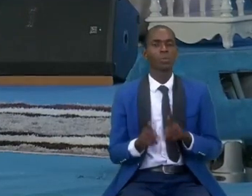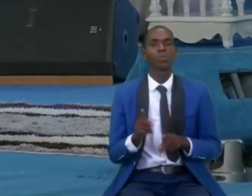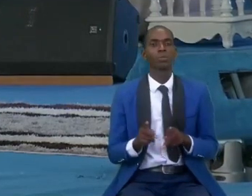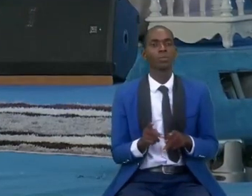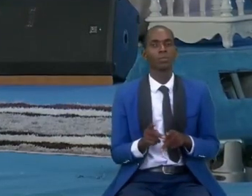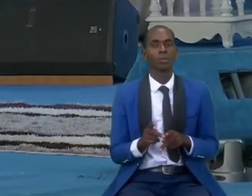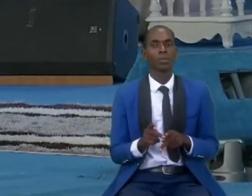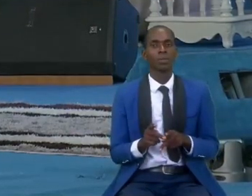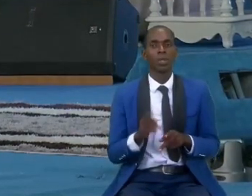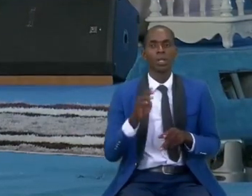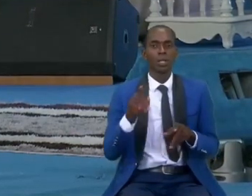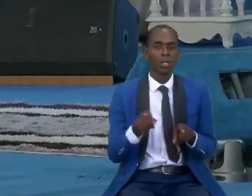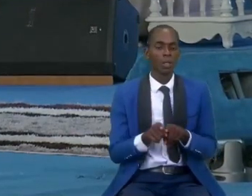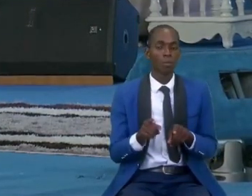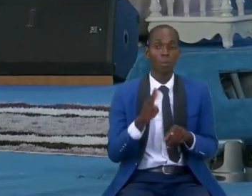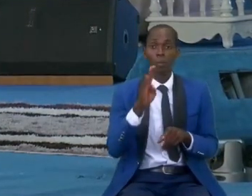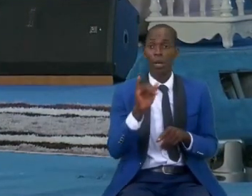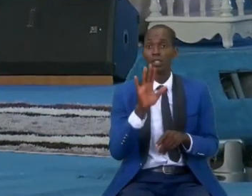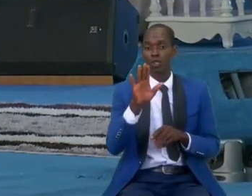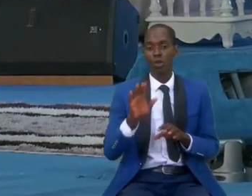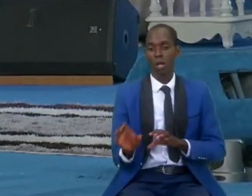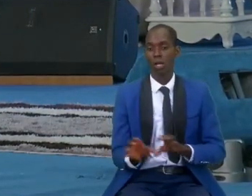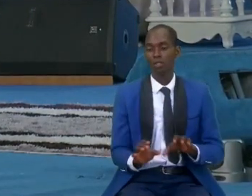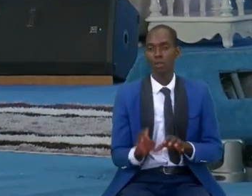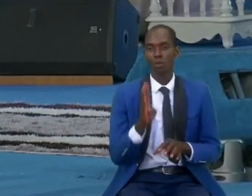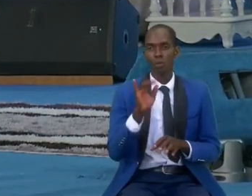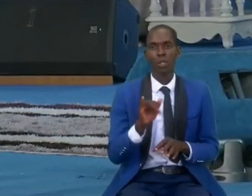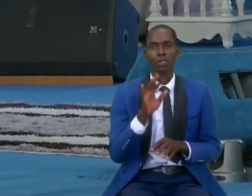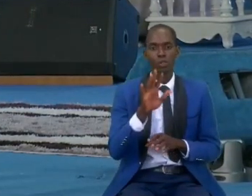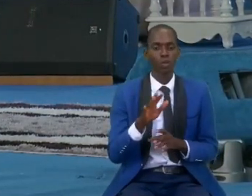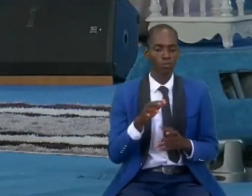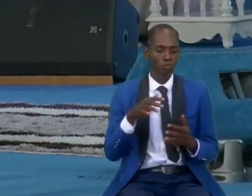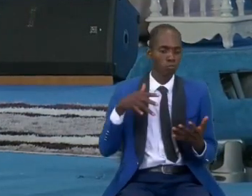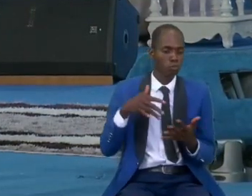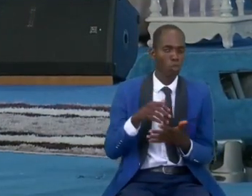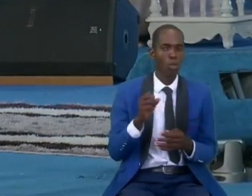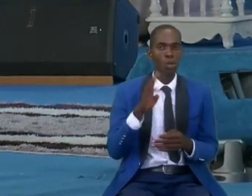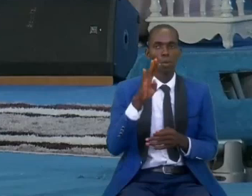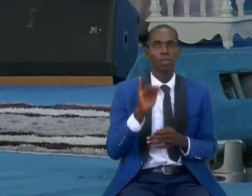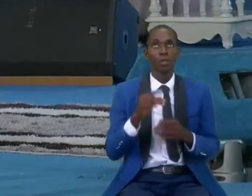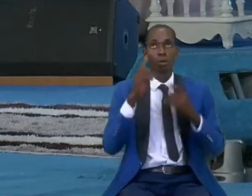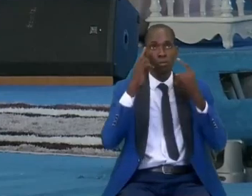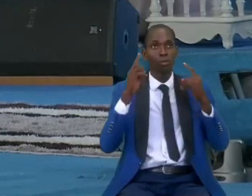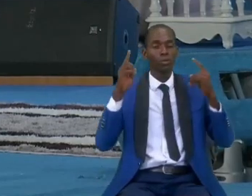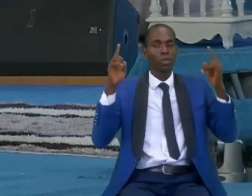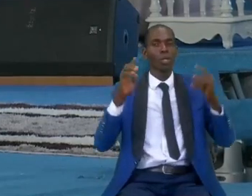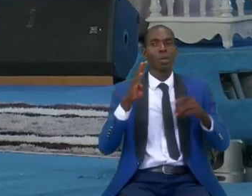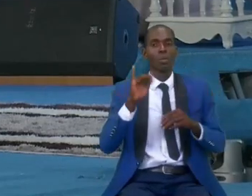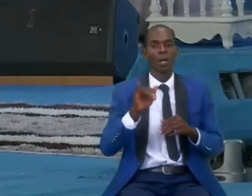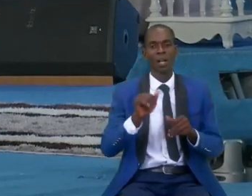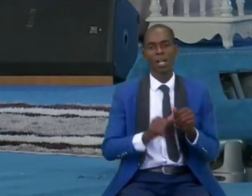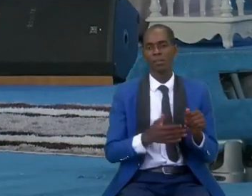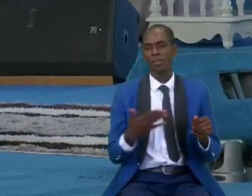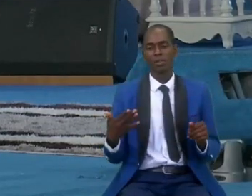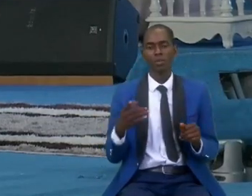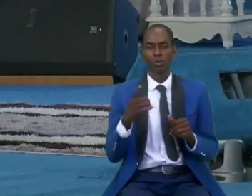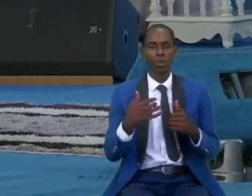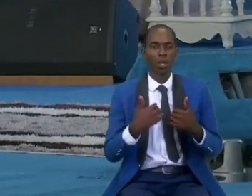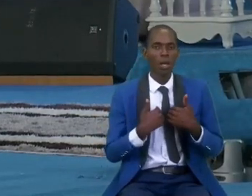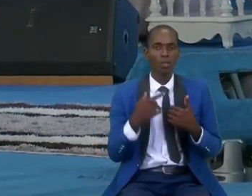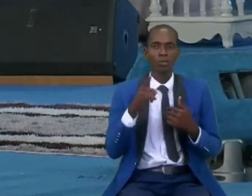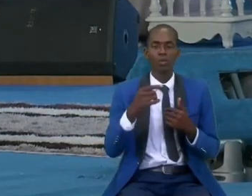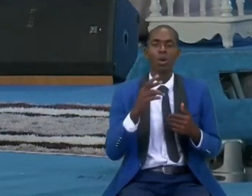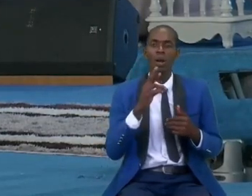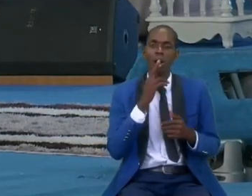studies, by your achievement, by everything you have. You are edifying the rest of the